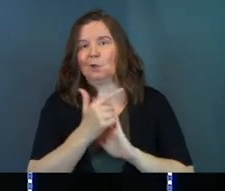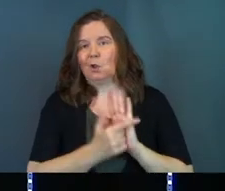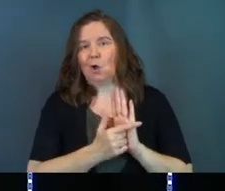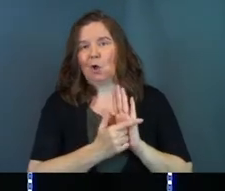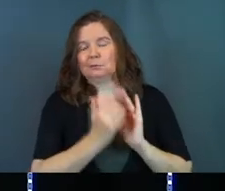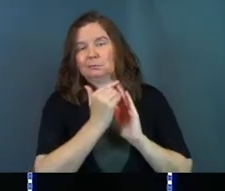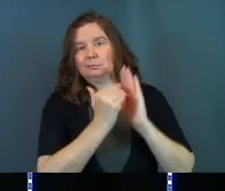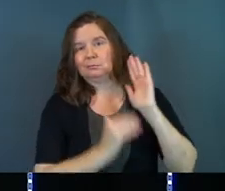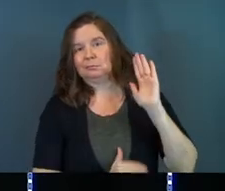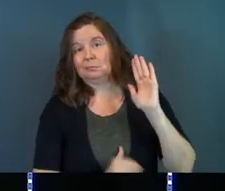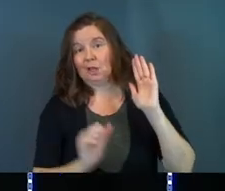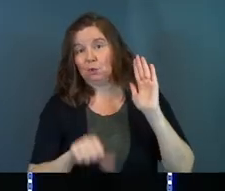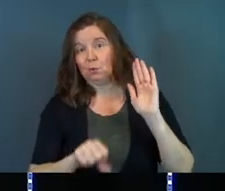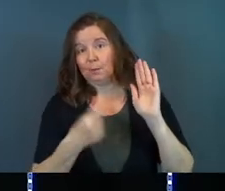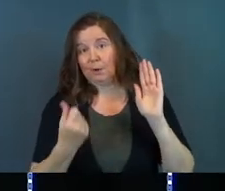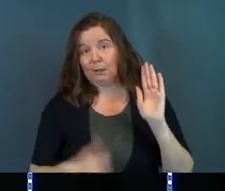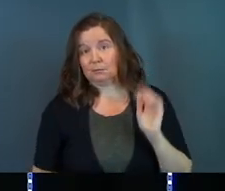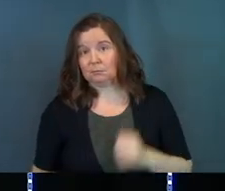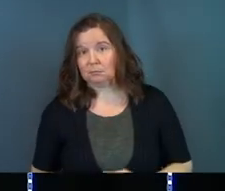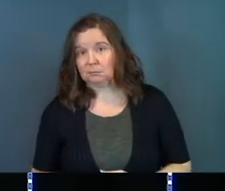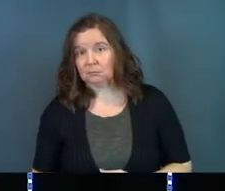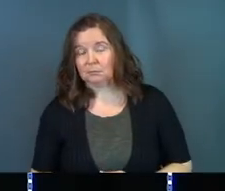that you could break.